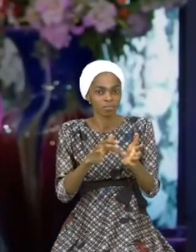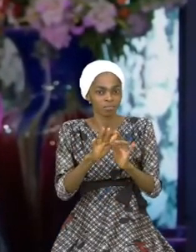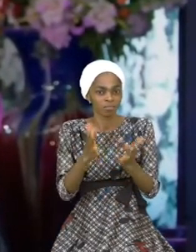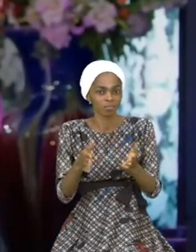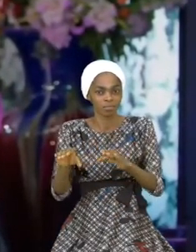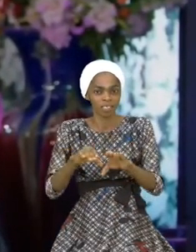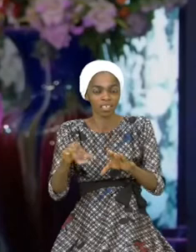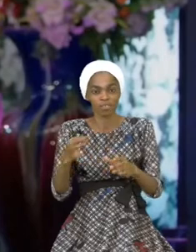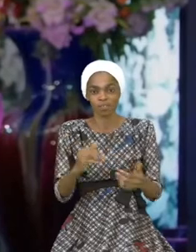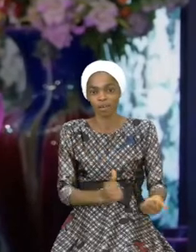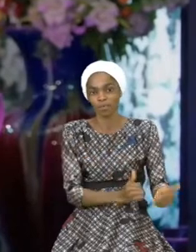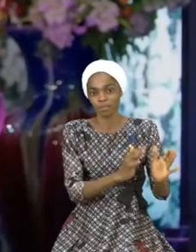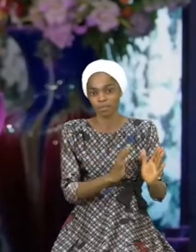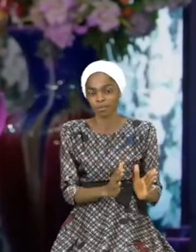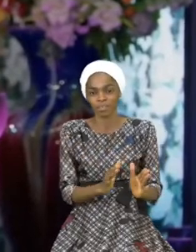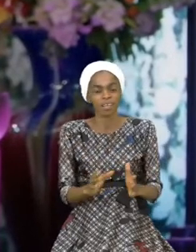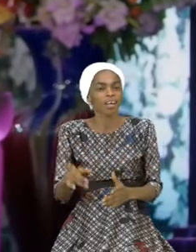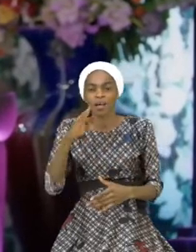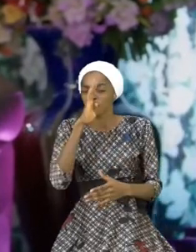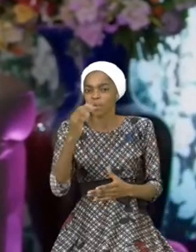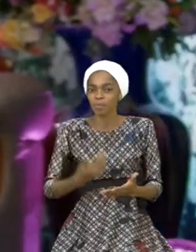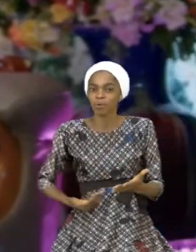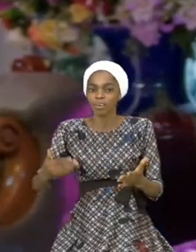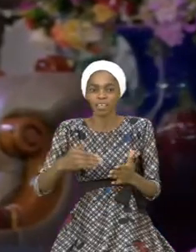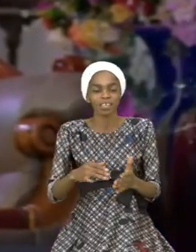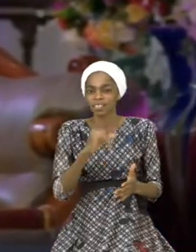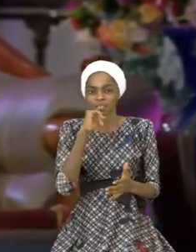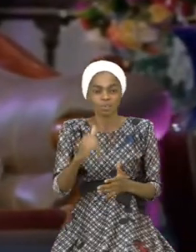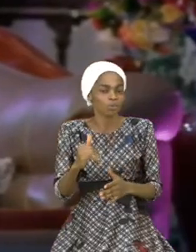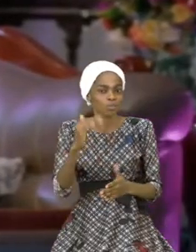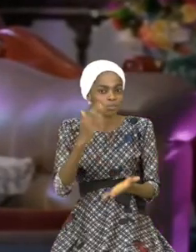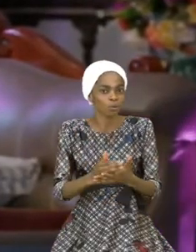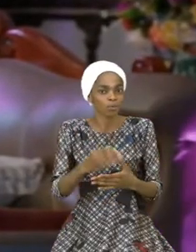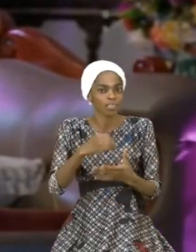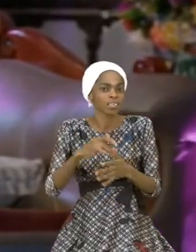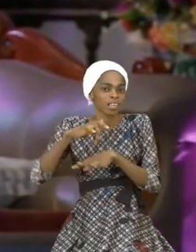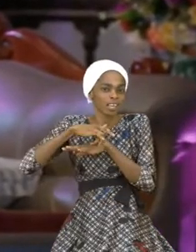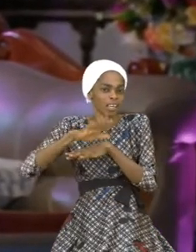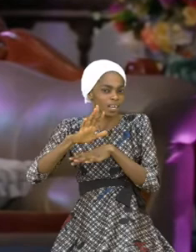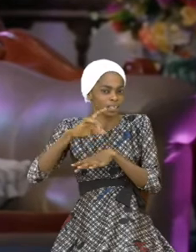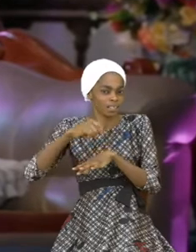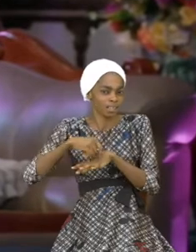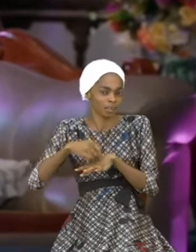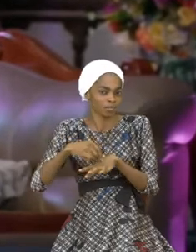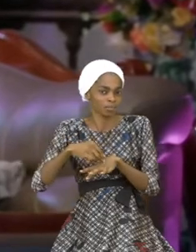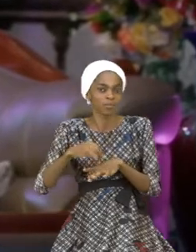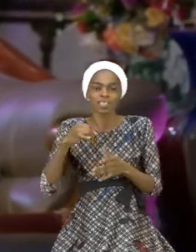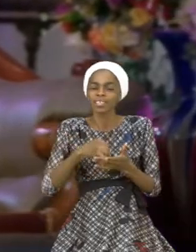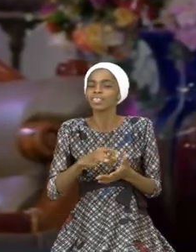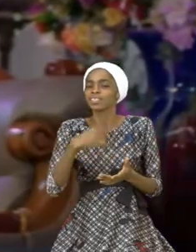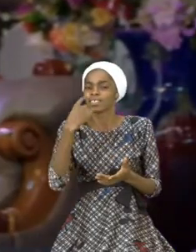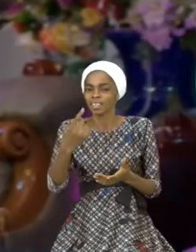been born again did not stop in the early century it says the